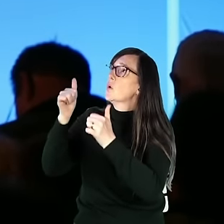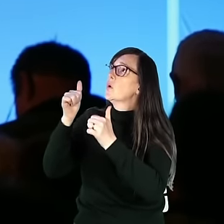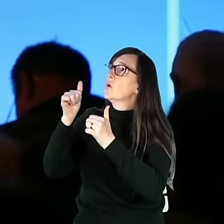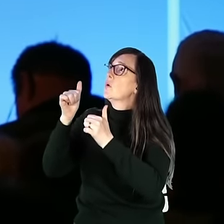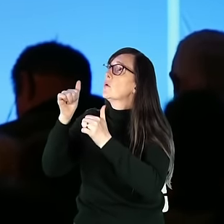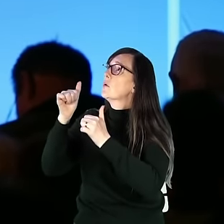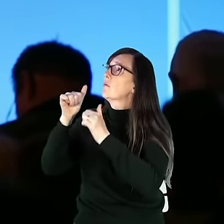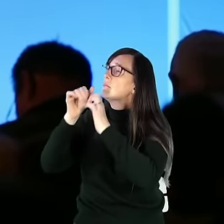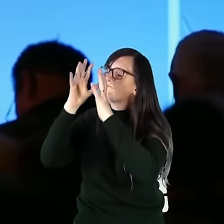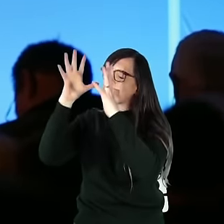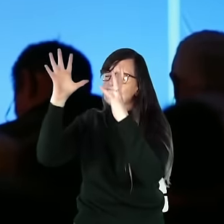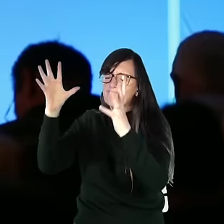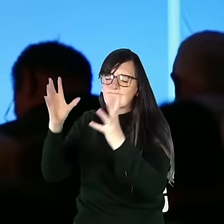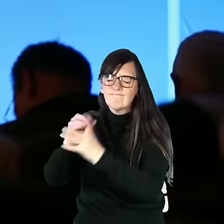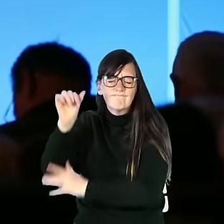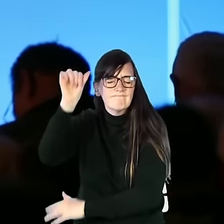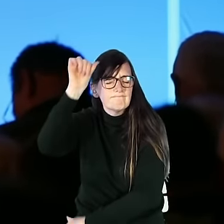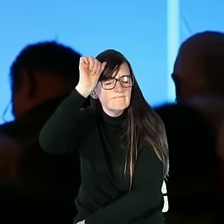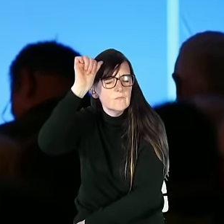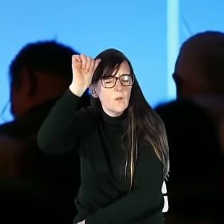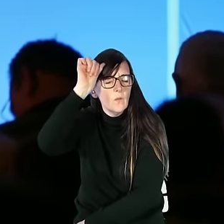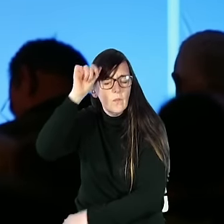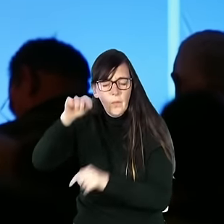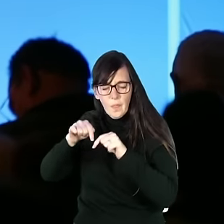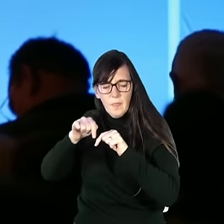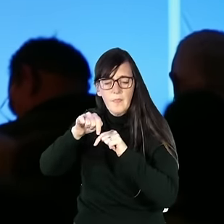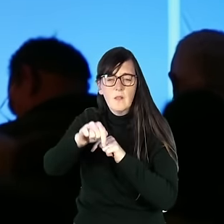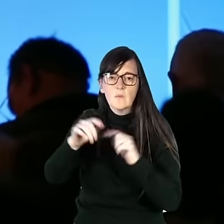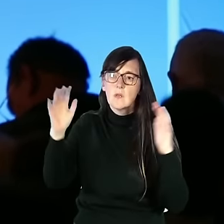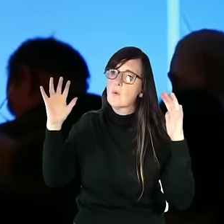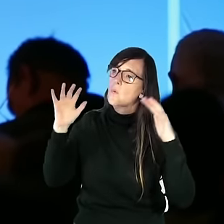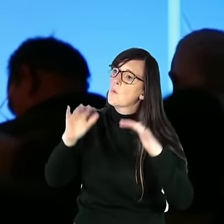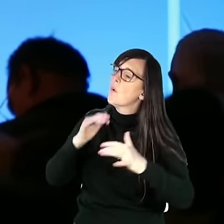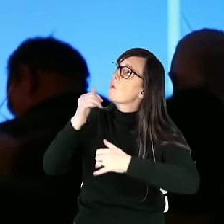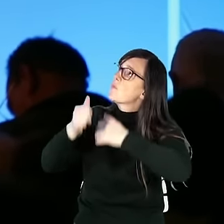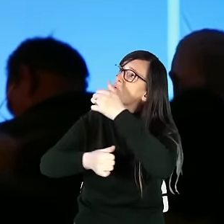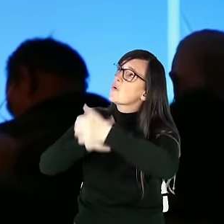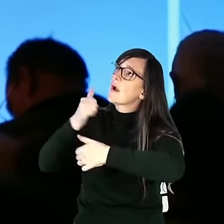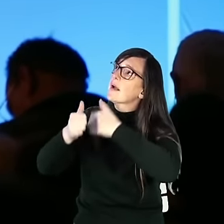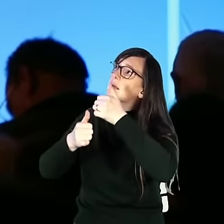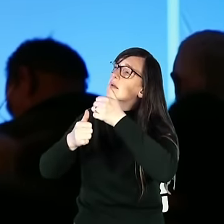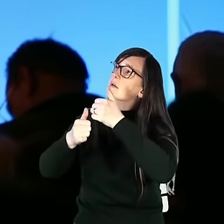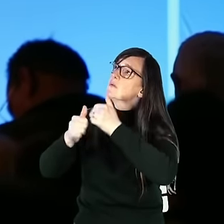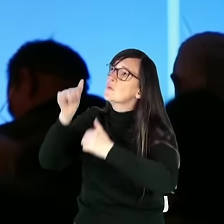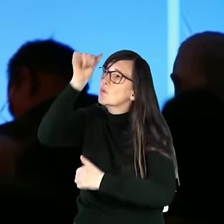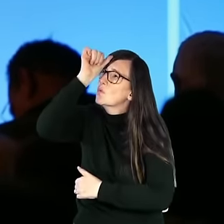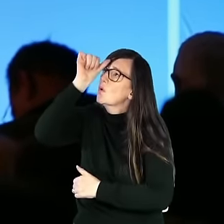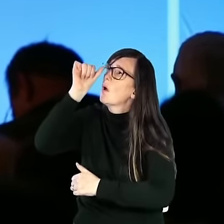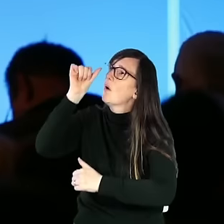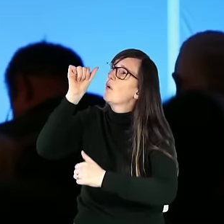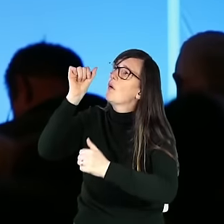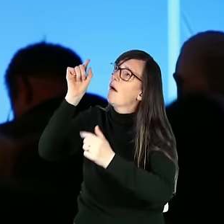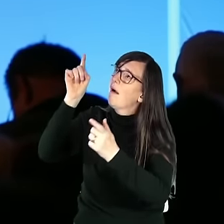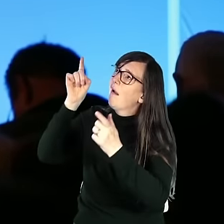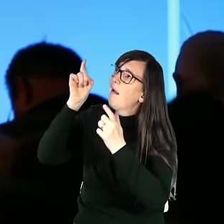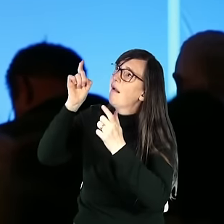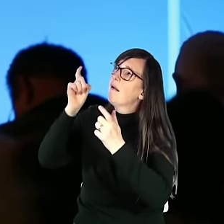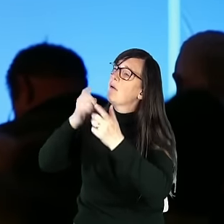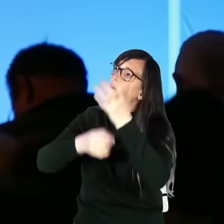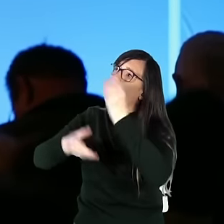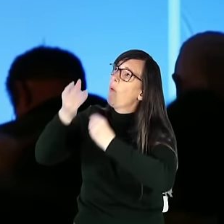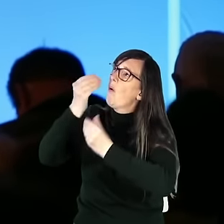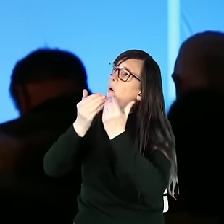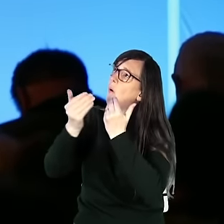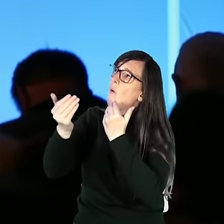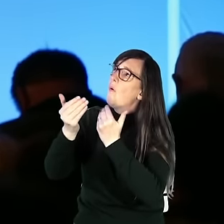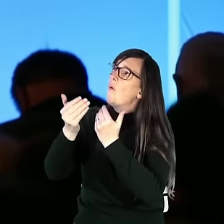knowing. This week we're here to praise you and to know you and to learn of you and to rejoice in your great